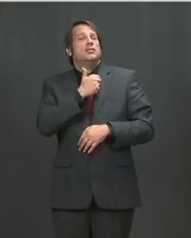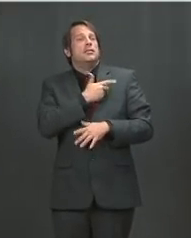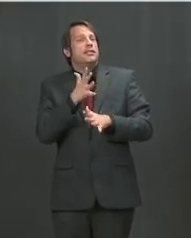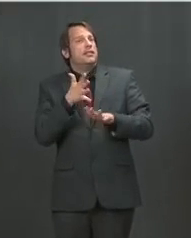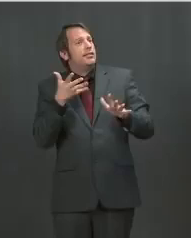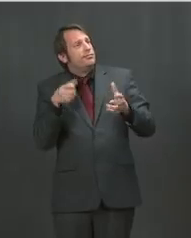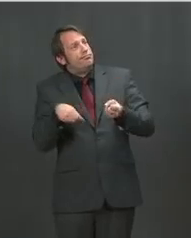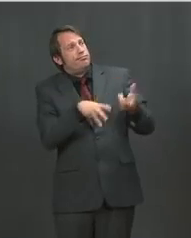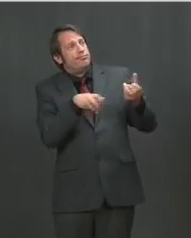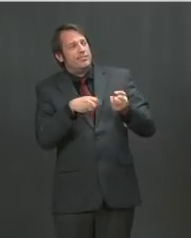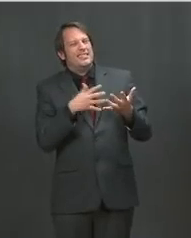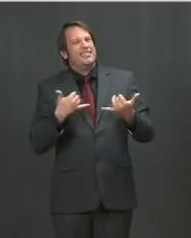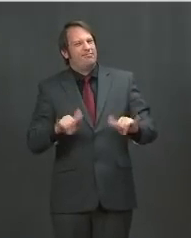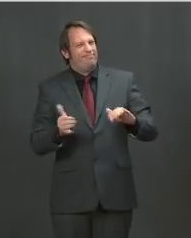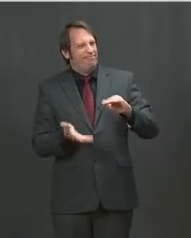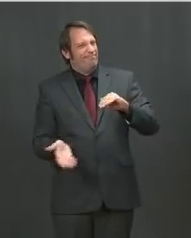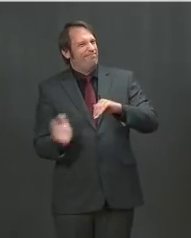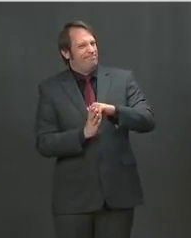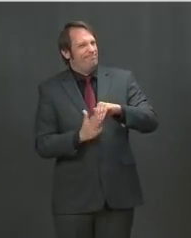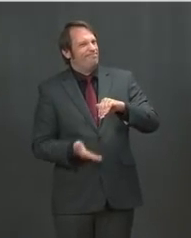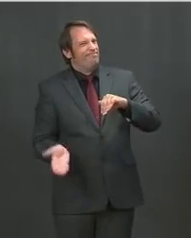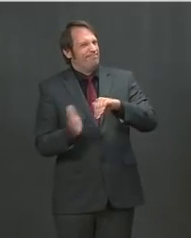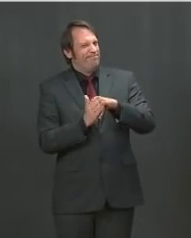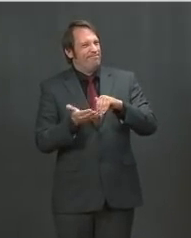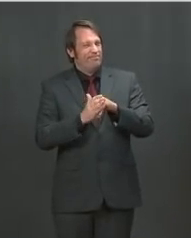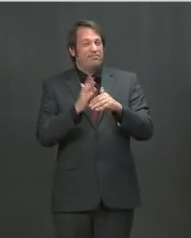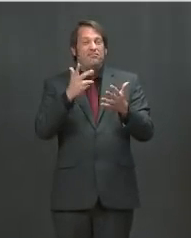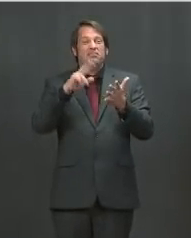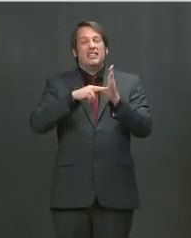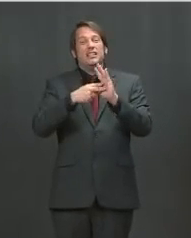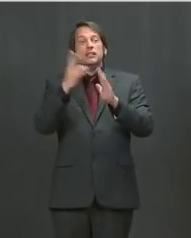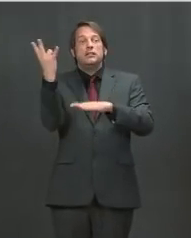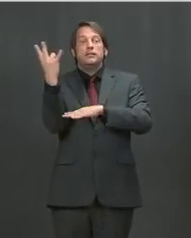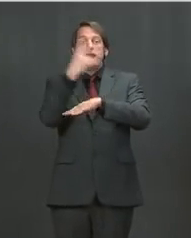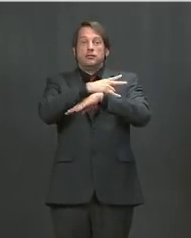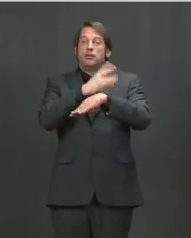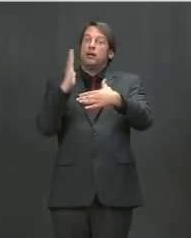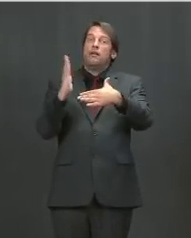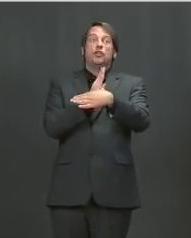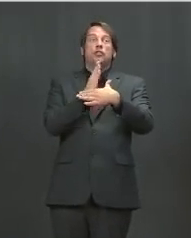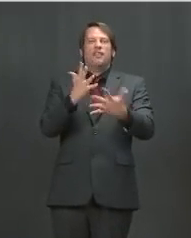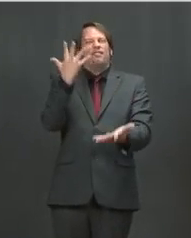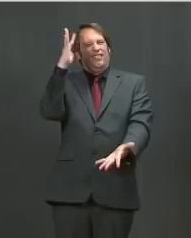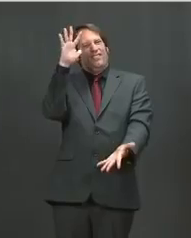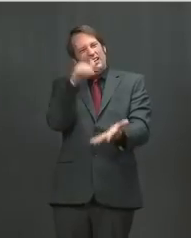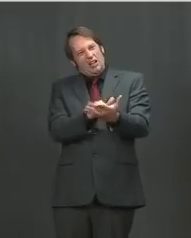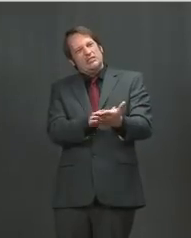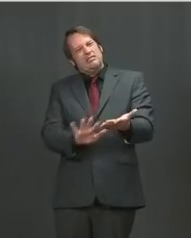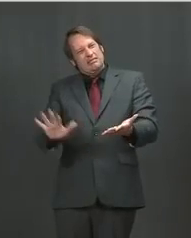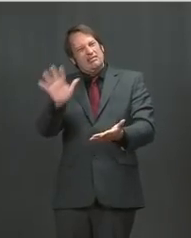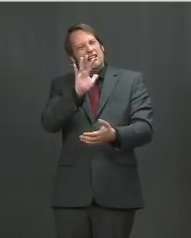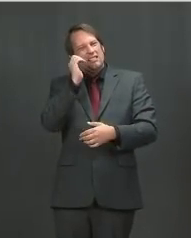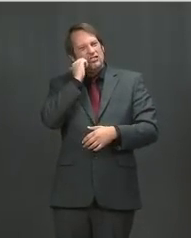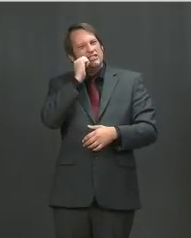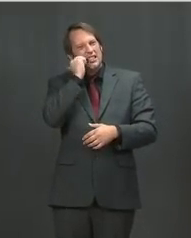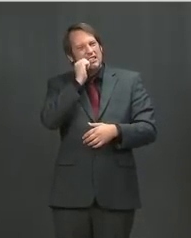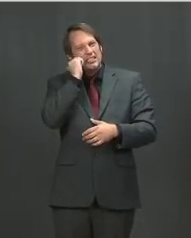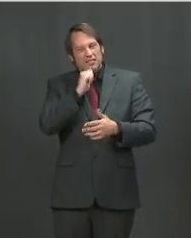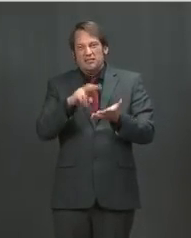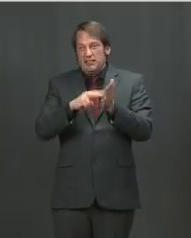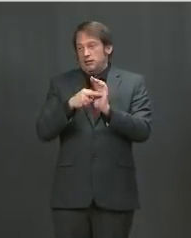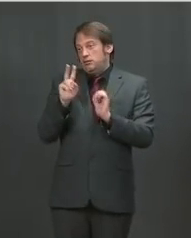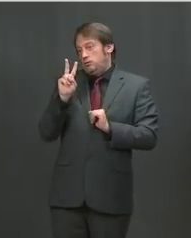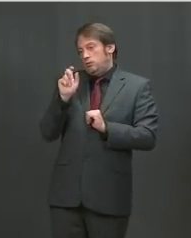The most recent 7-day average, about 5,000 admissions per day, is up about 2.7% from the prior 7-day